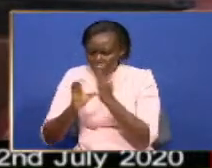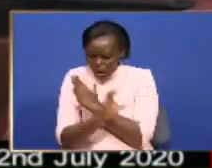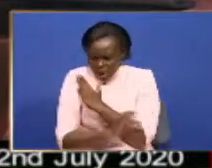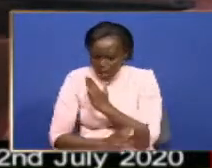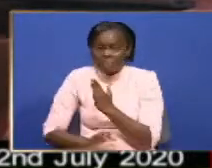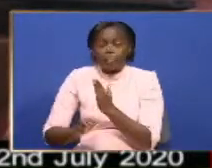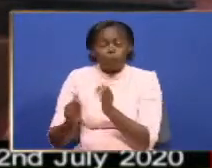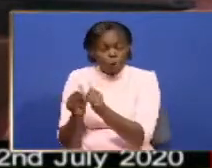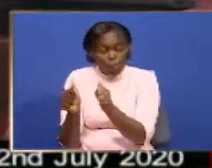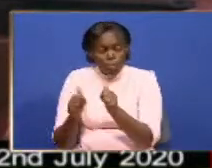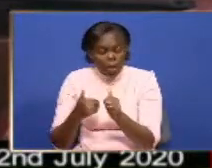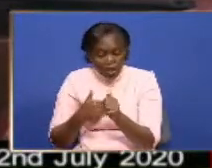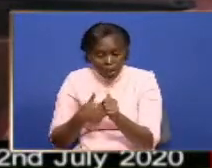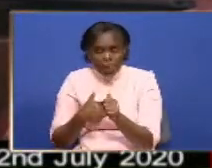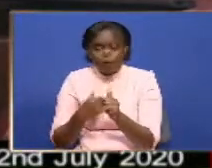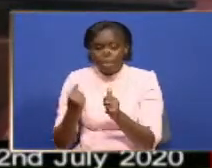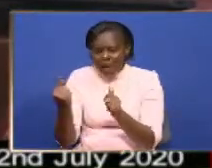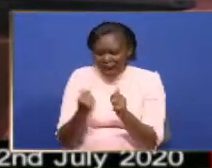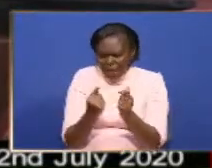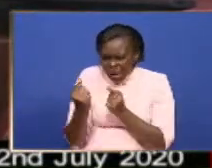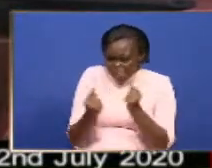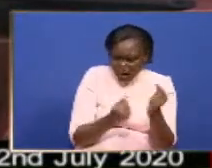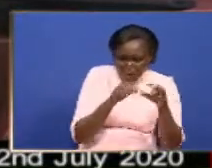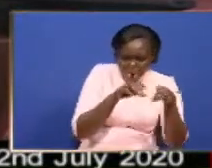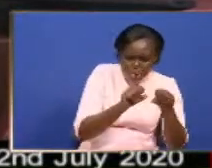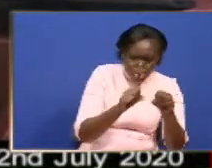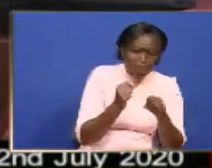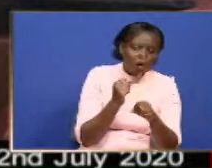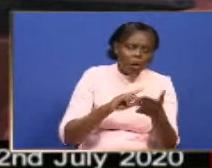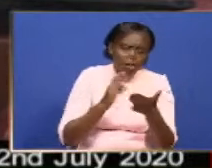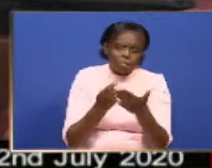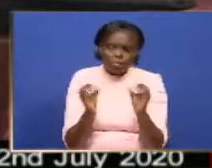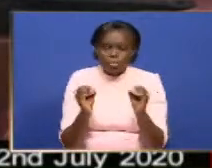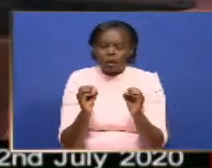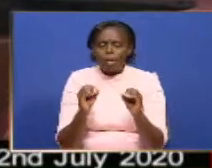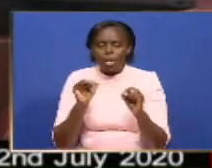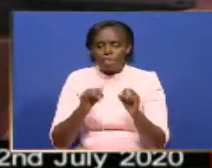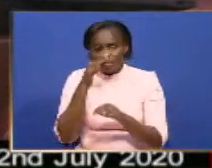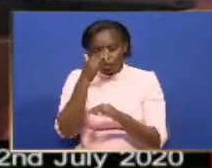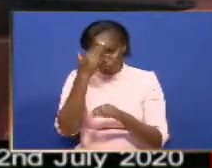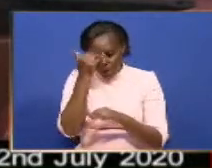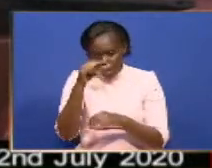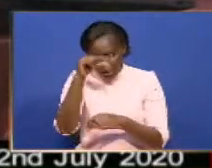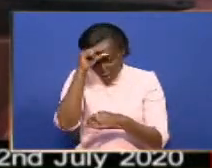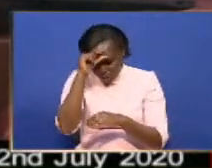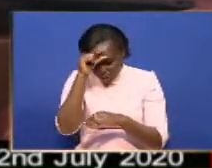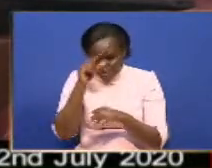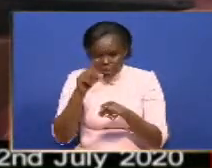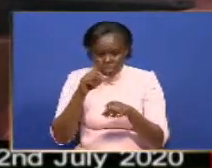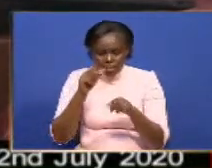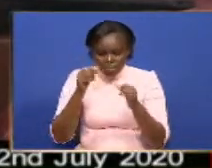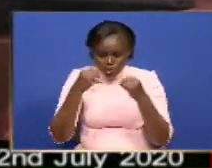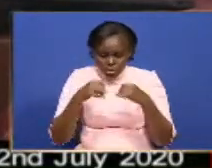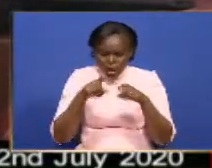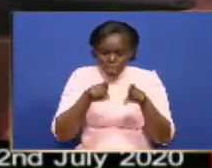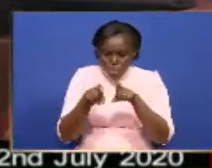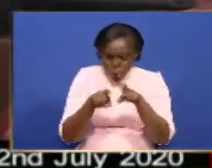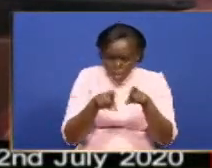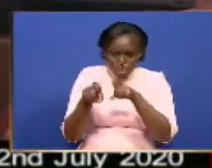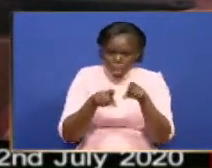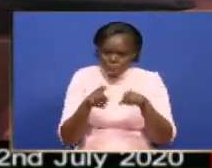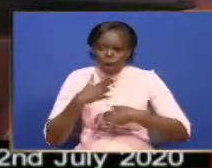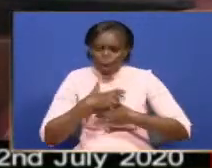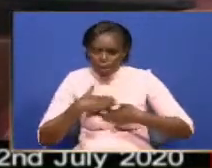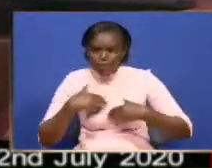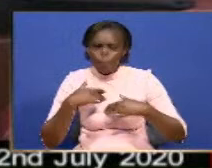And that is why maybe internationally the governments try to stabilize other governments so that their people do not move for the